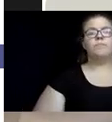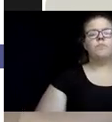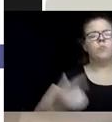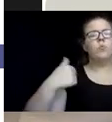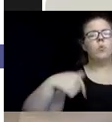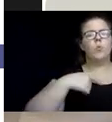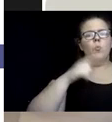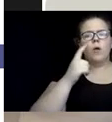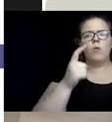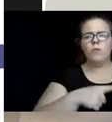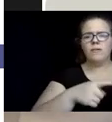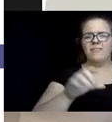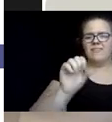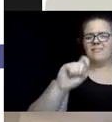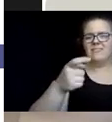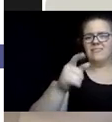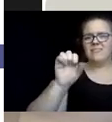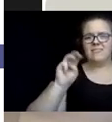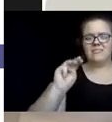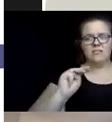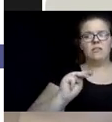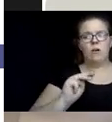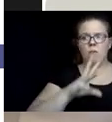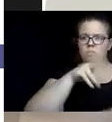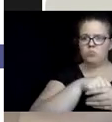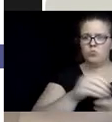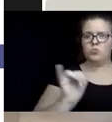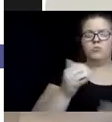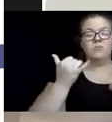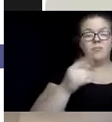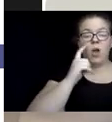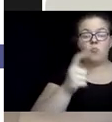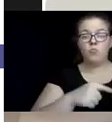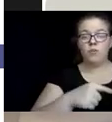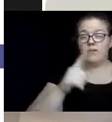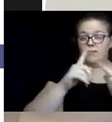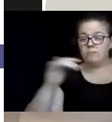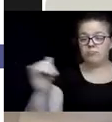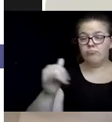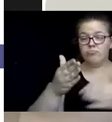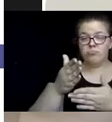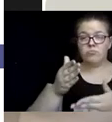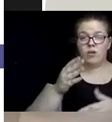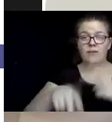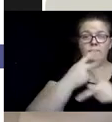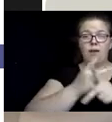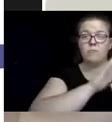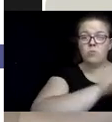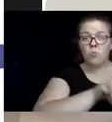sexism was a major contributing factor. We now recognize how other forms of oppression, including